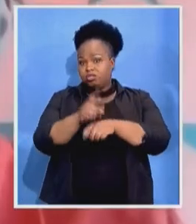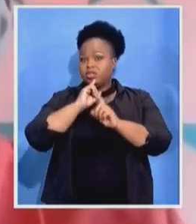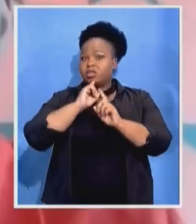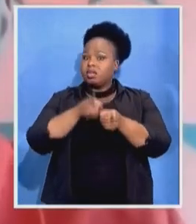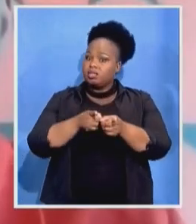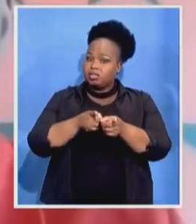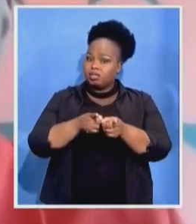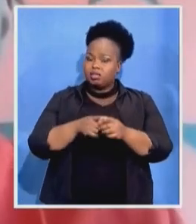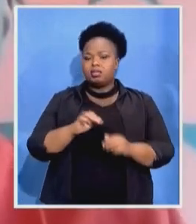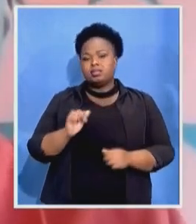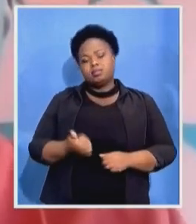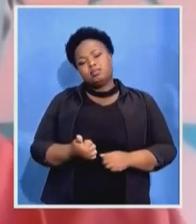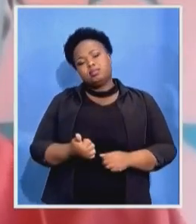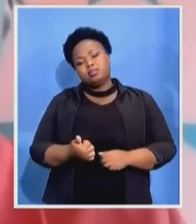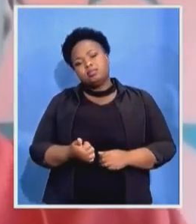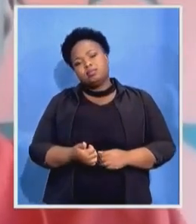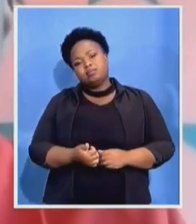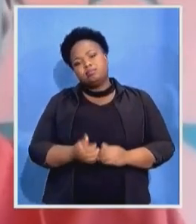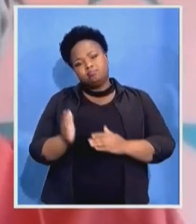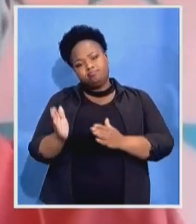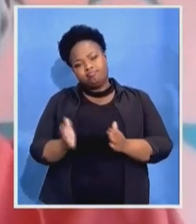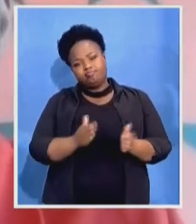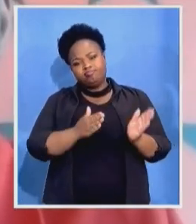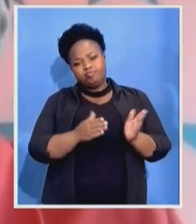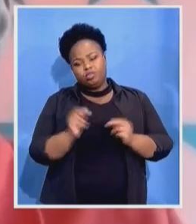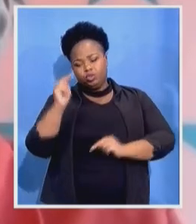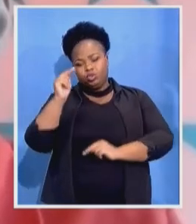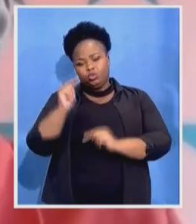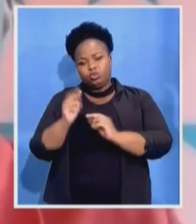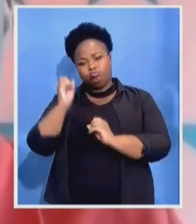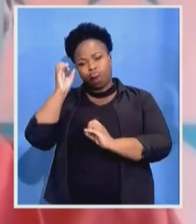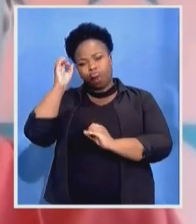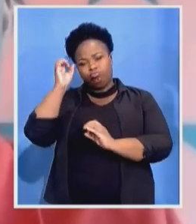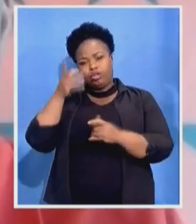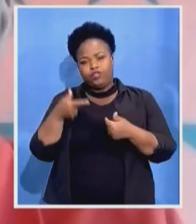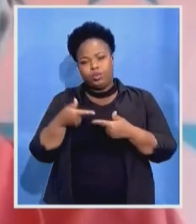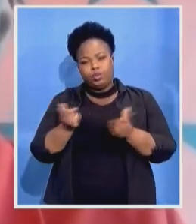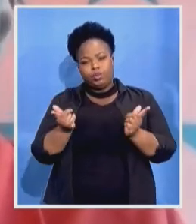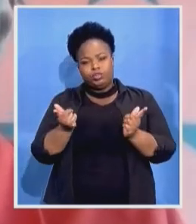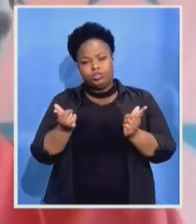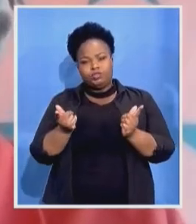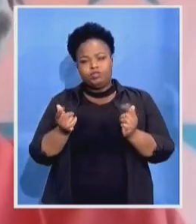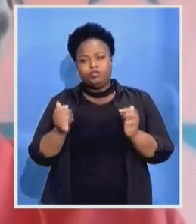brief statement on the launch of our crowdfunding initiative.